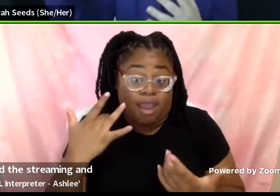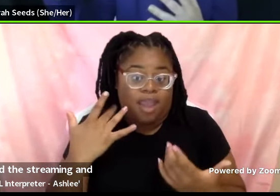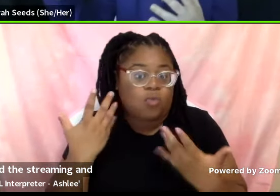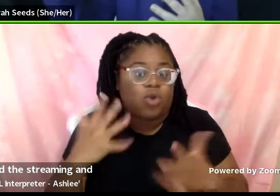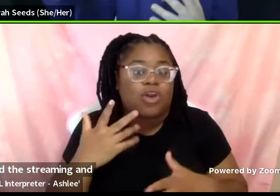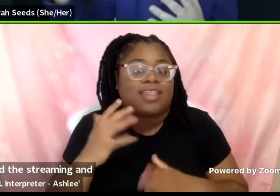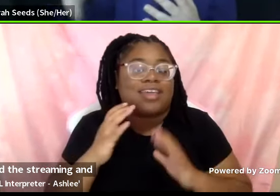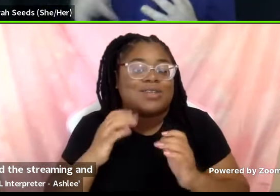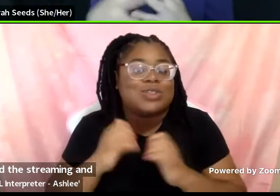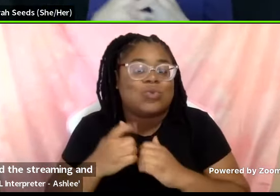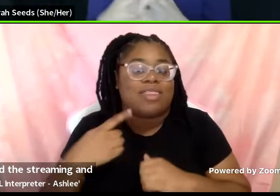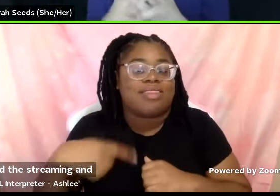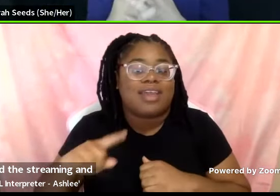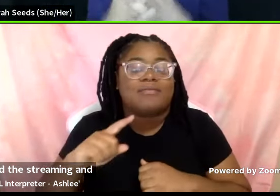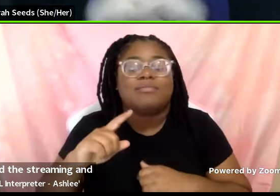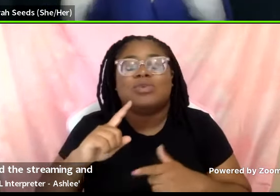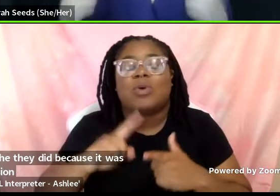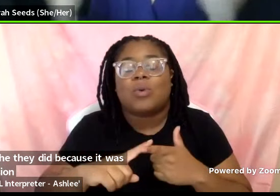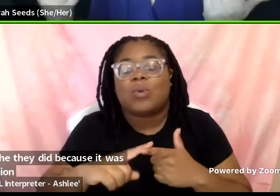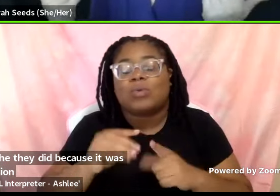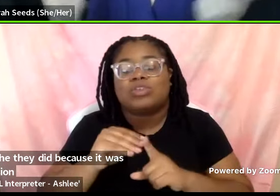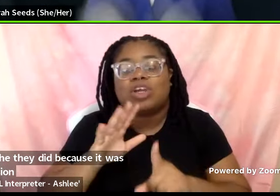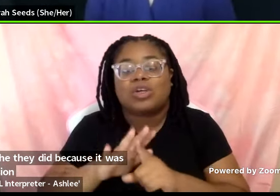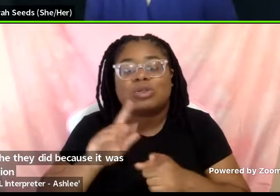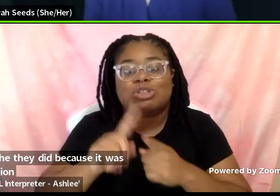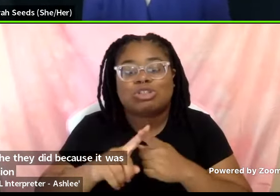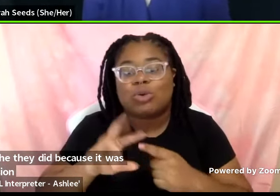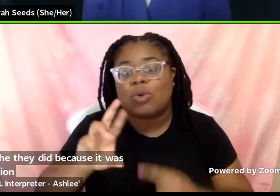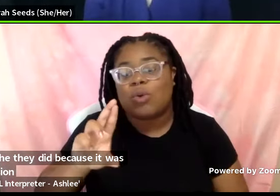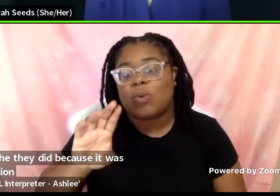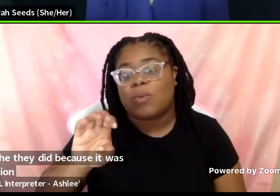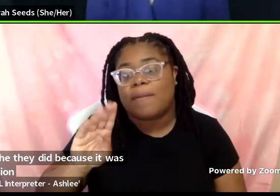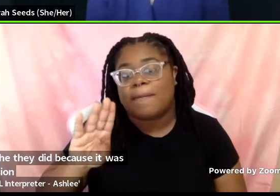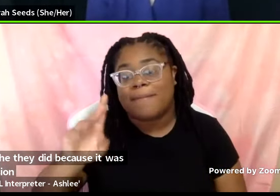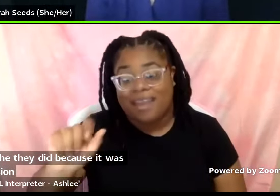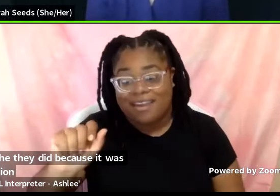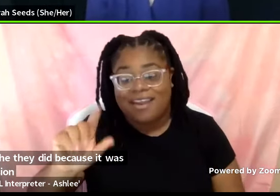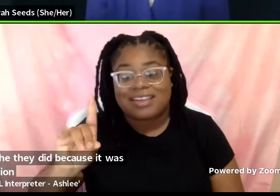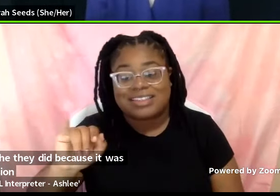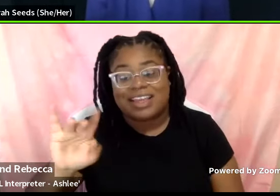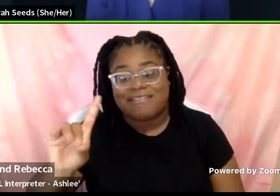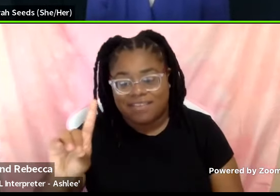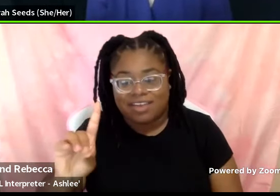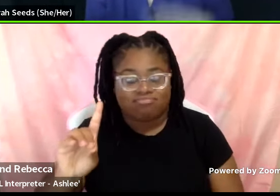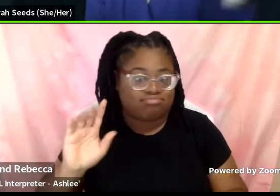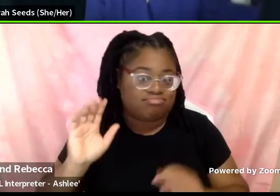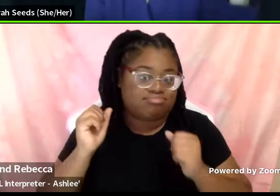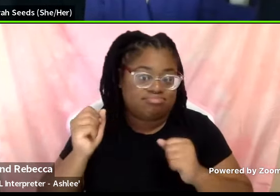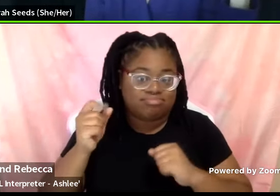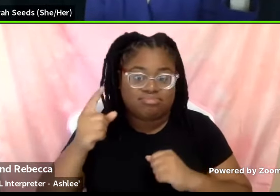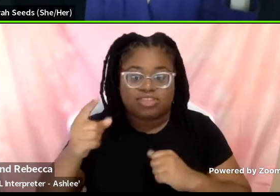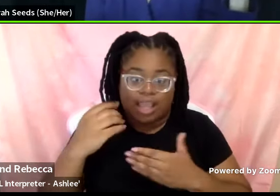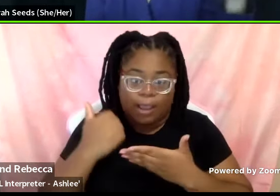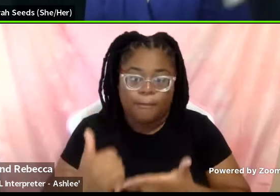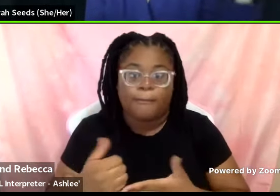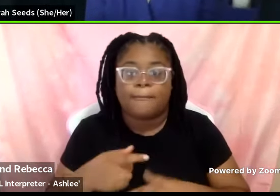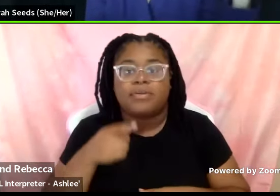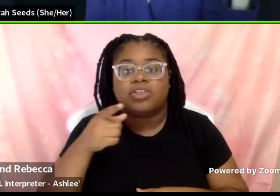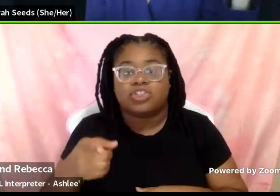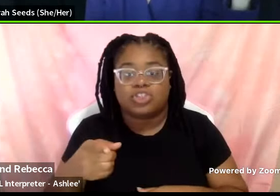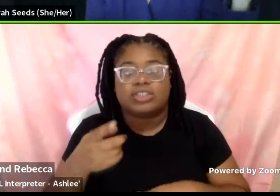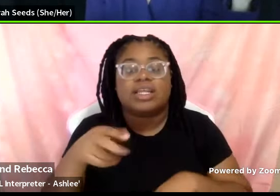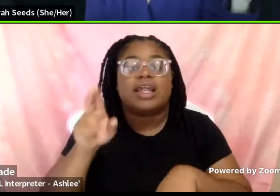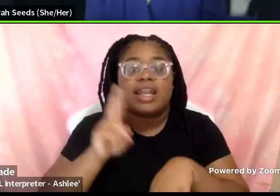Rebecca Damon, shout out, made sure that went down. She was fabulous. She former national